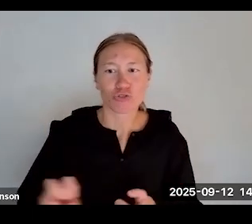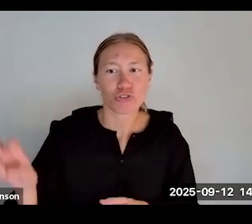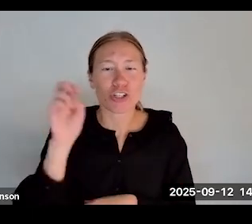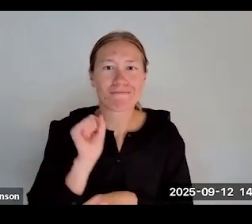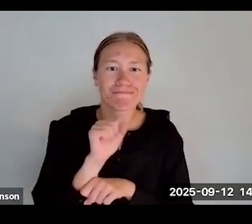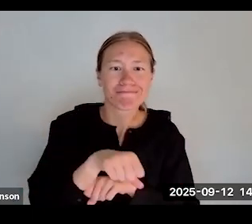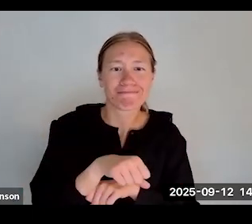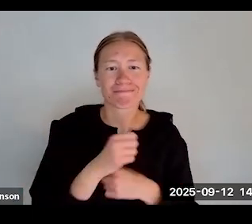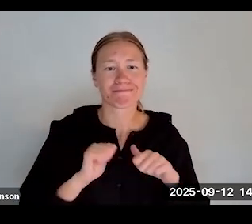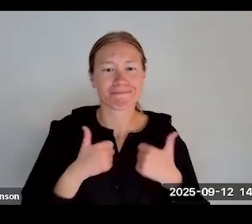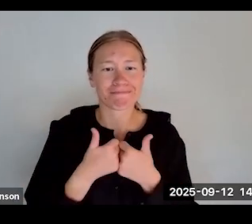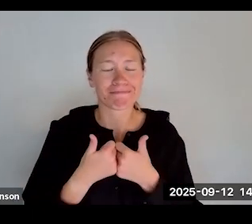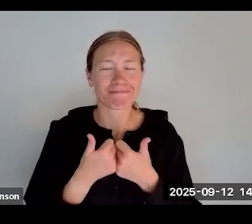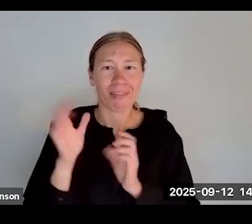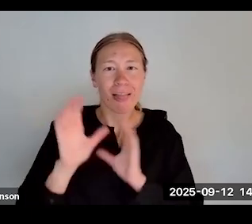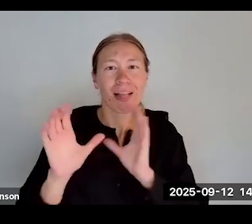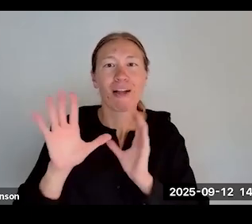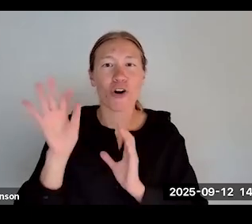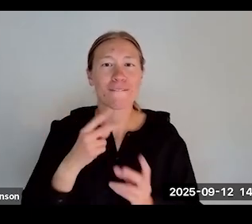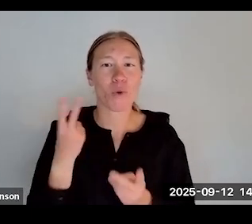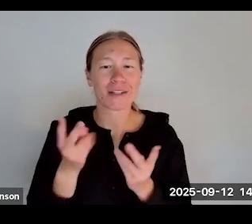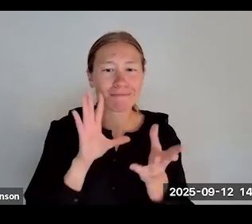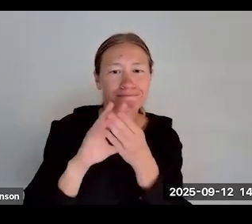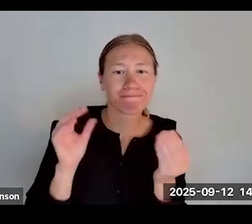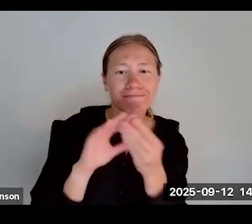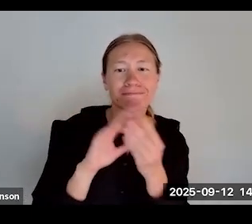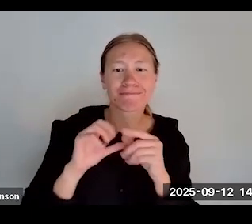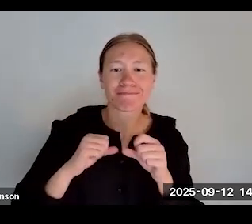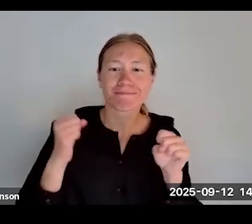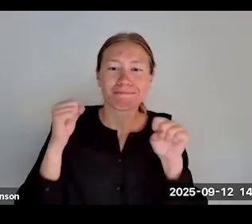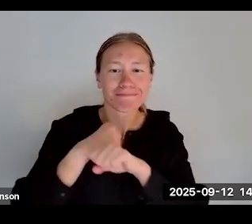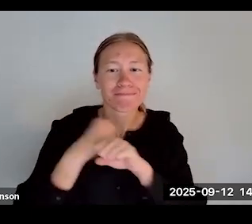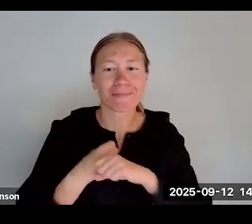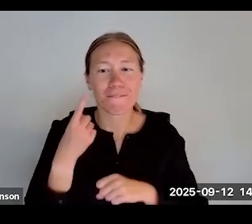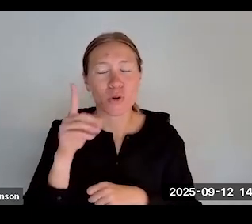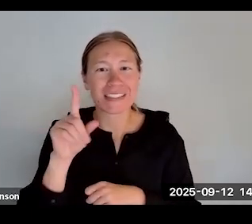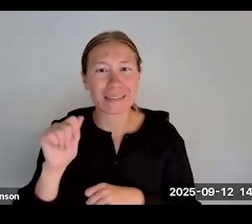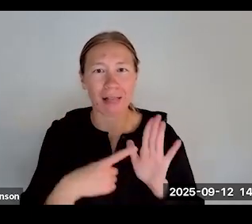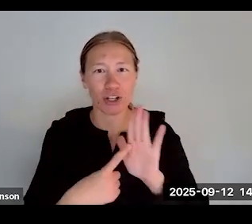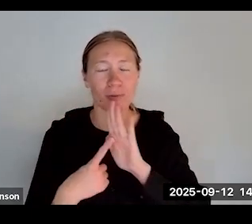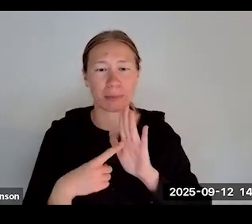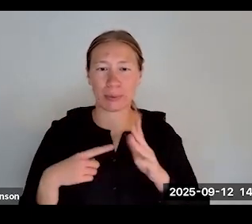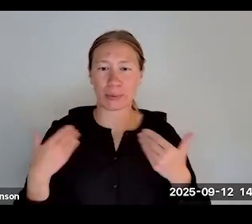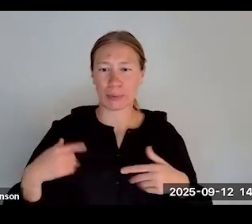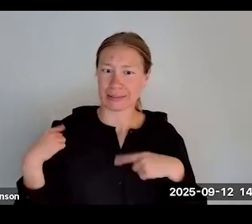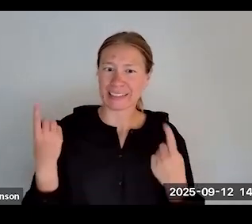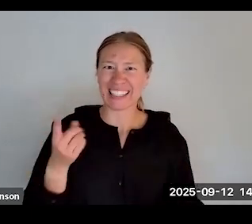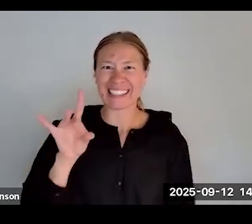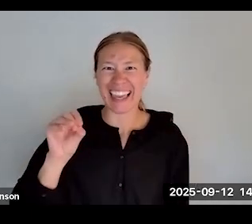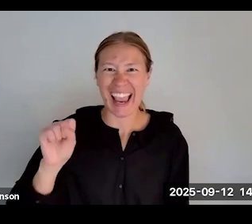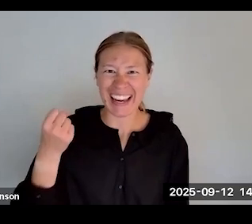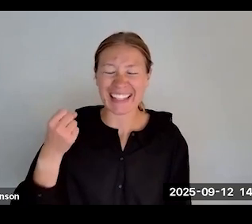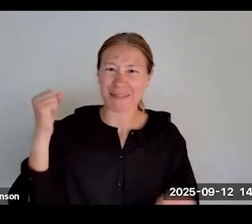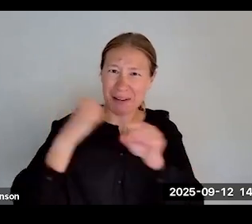representation. Marlee is a contemporary deaf leader and has been a Hollywood trailblazer since the 80s. A documentary was also